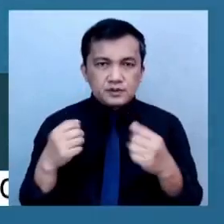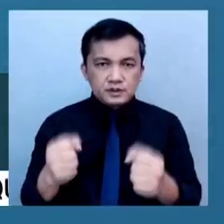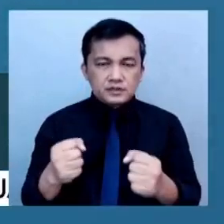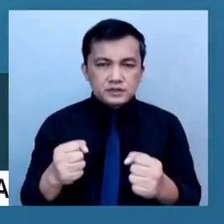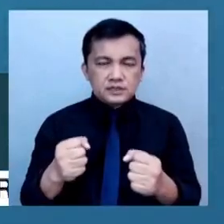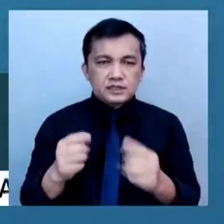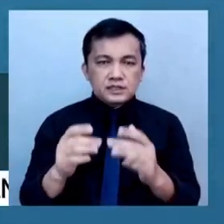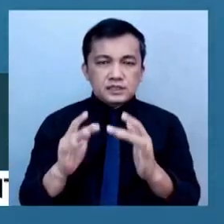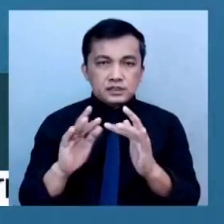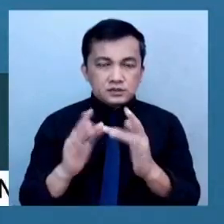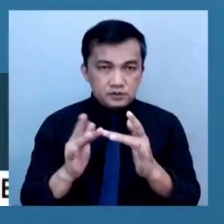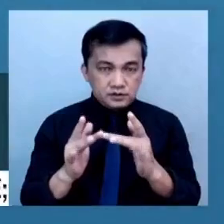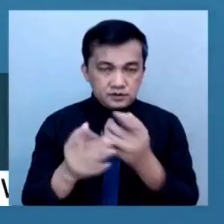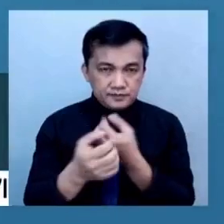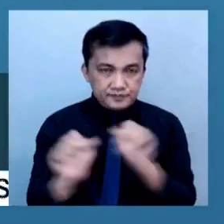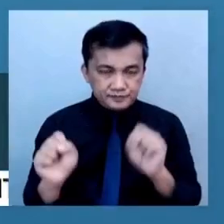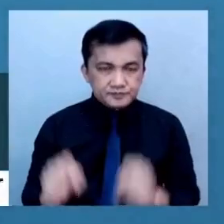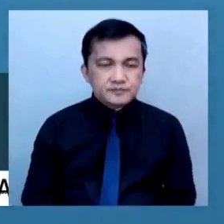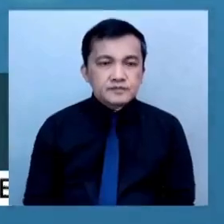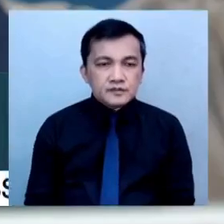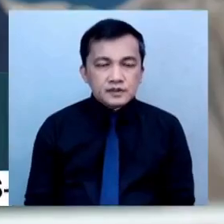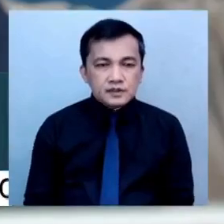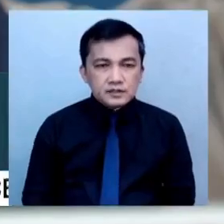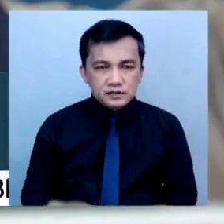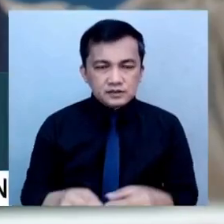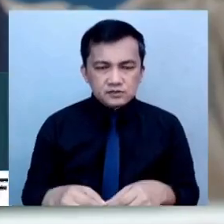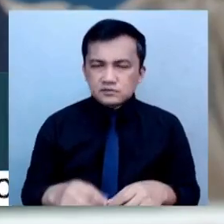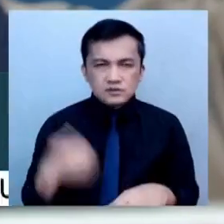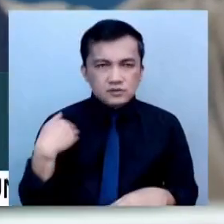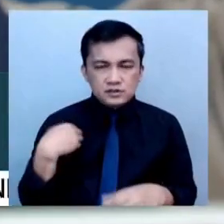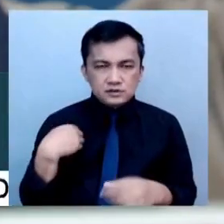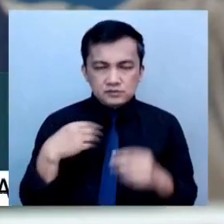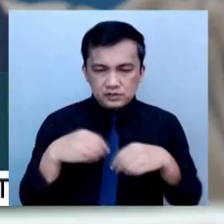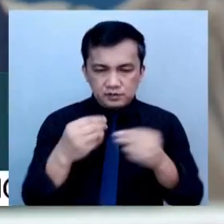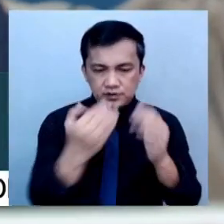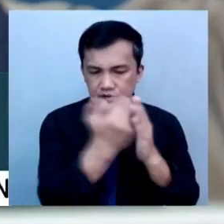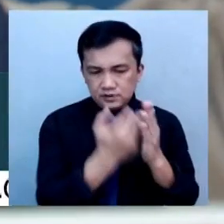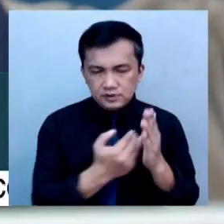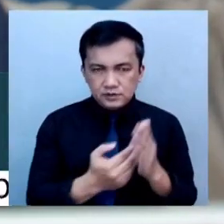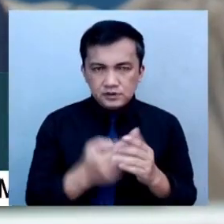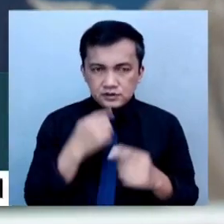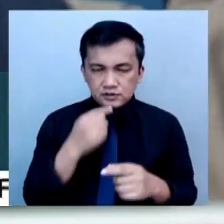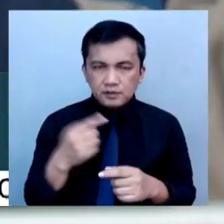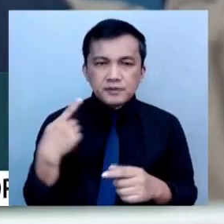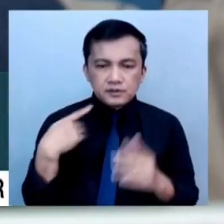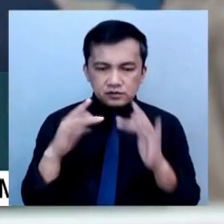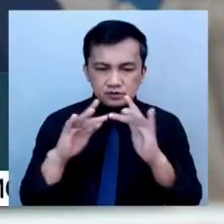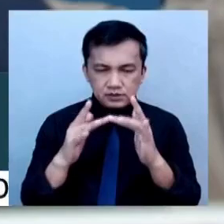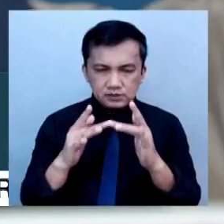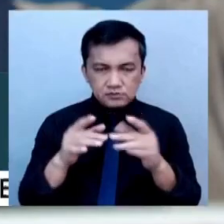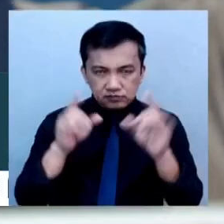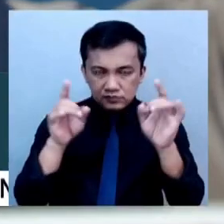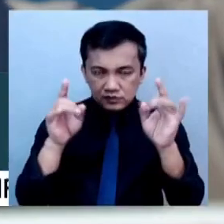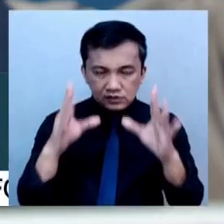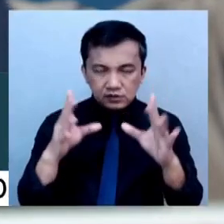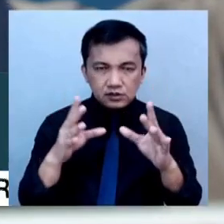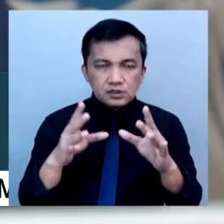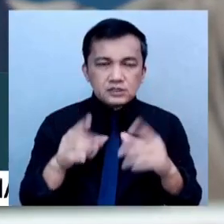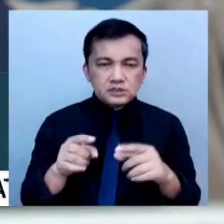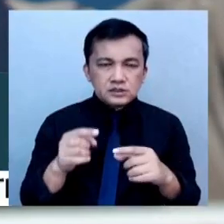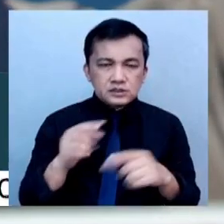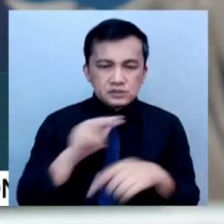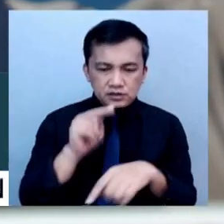cybersecurity. Without giving specifics, Aguilar said there are current cyber threats that can be considered national